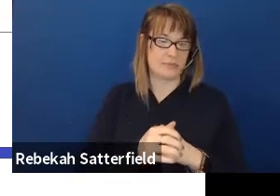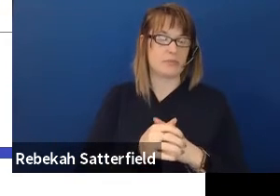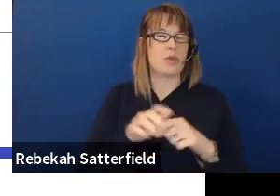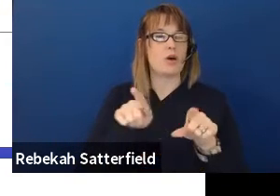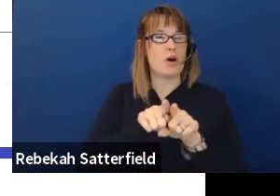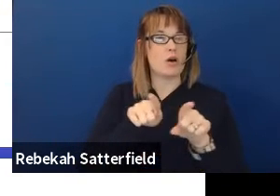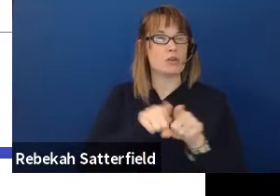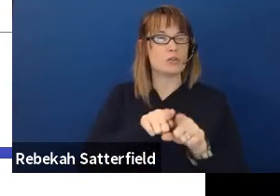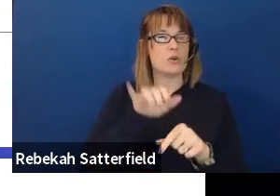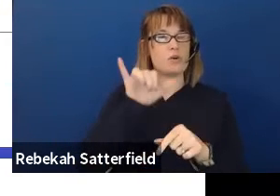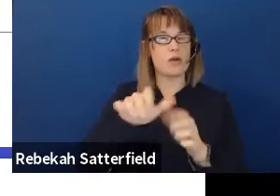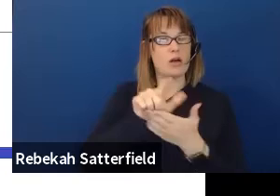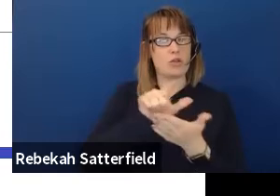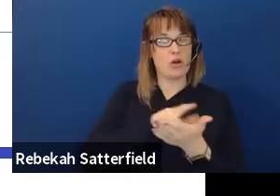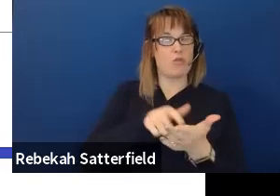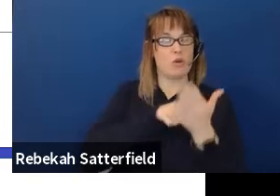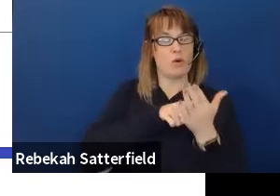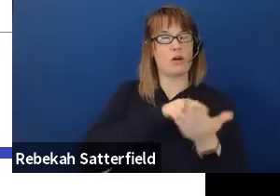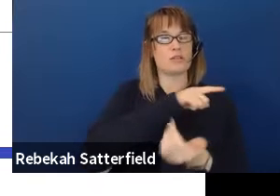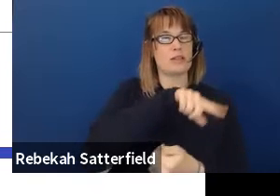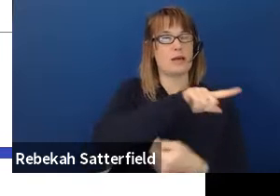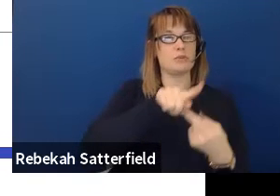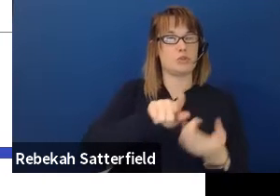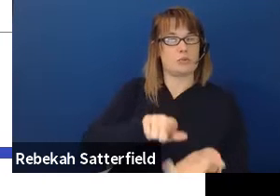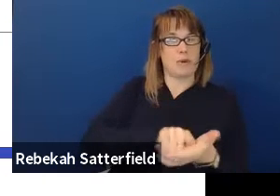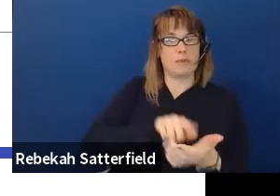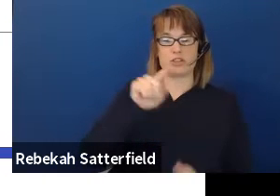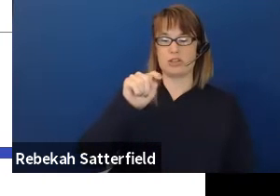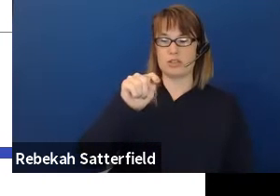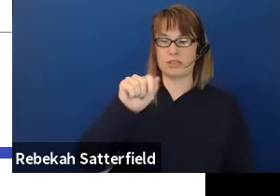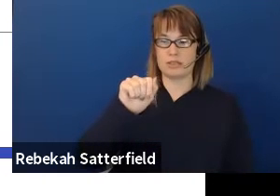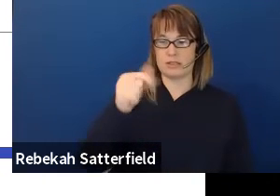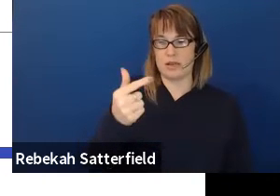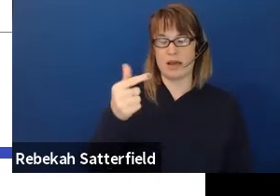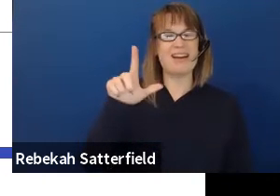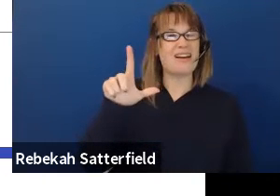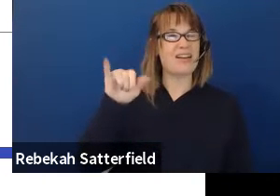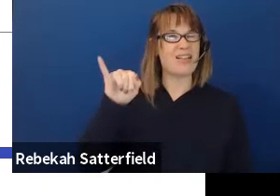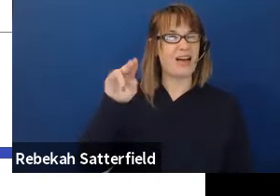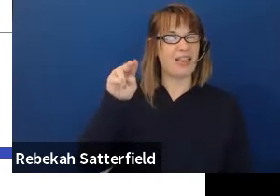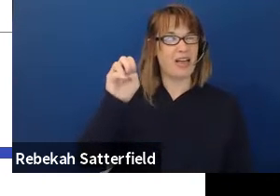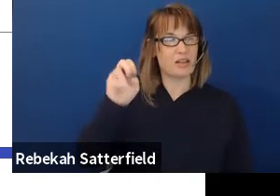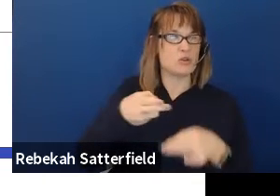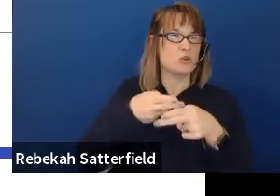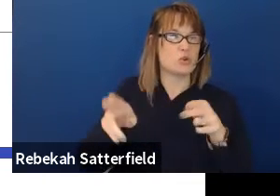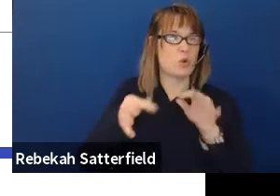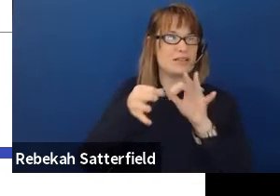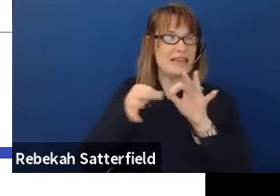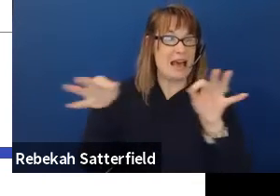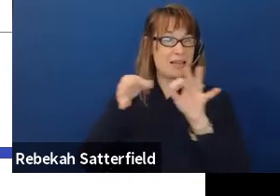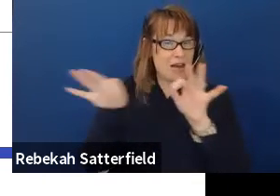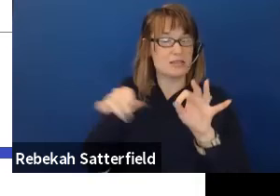requires healthcare providers to publish taglines, which are short statements in the non-English